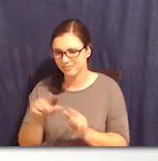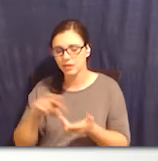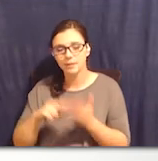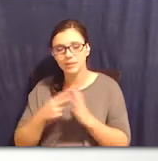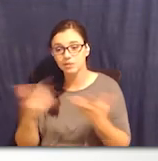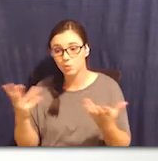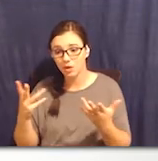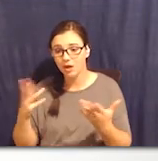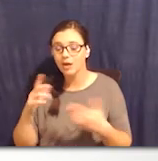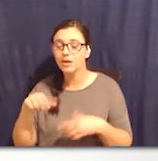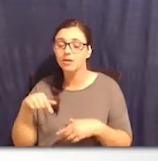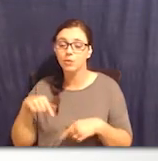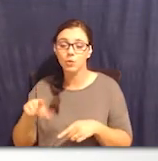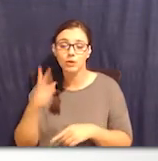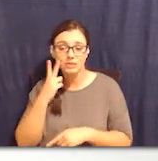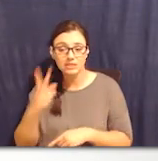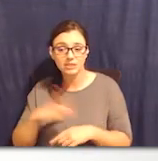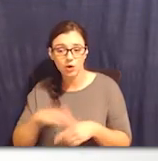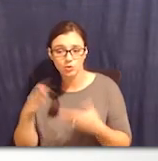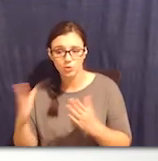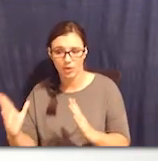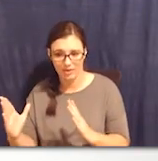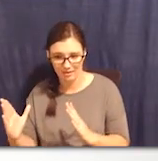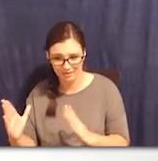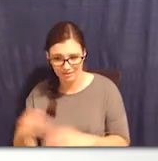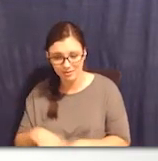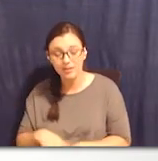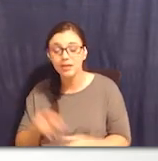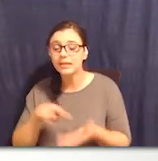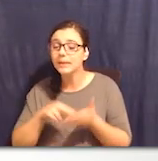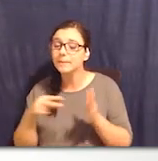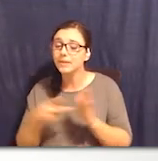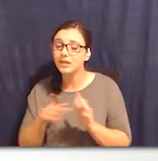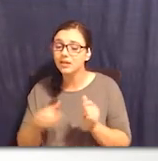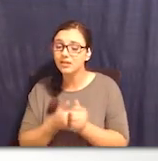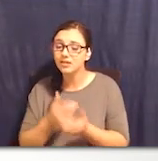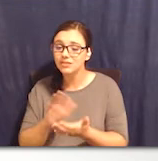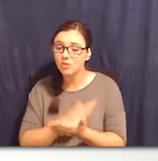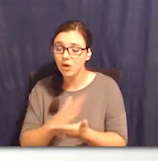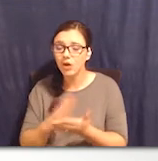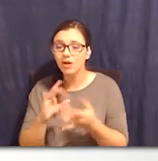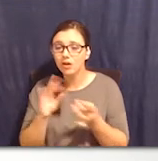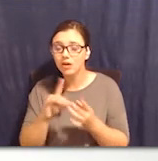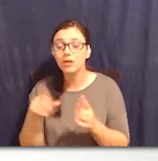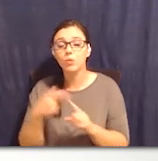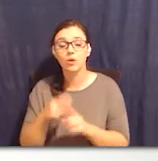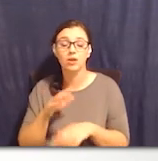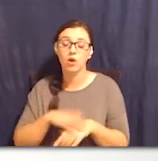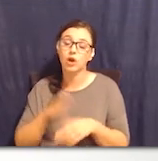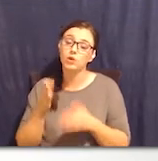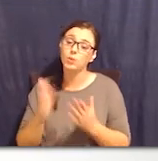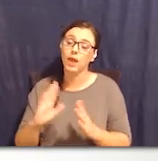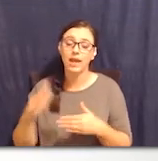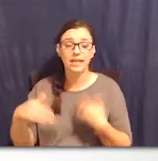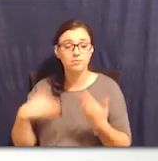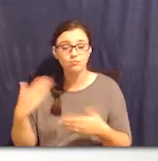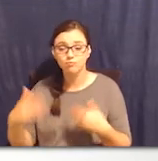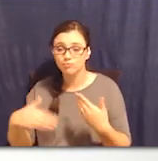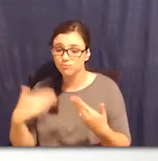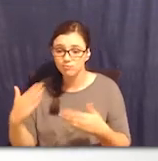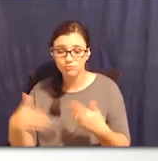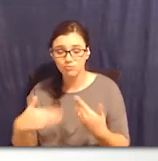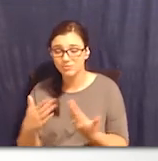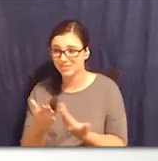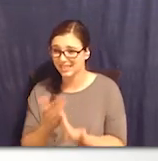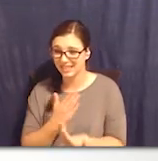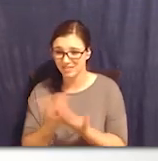you see on your way. The meaning of the song is saying that as you go on